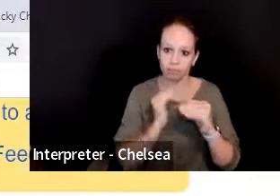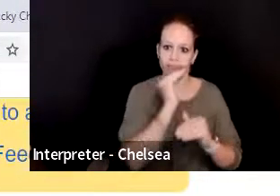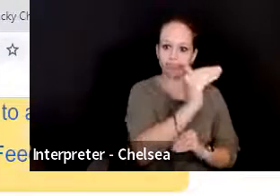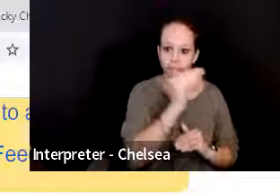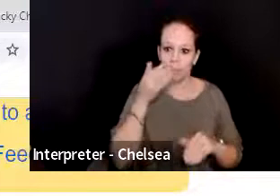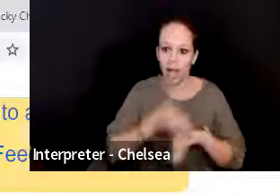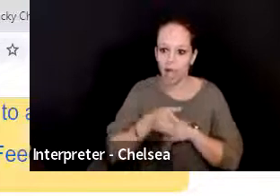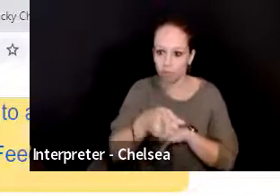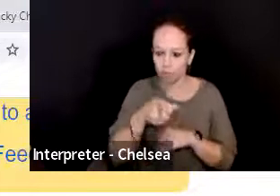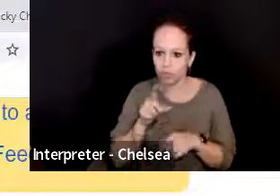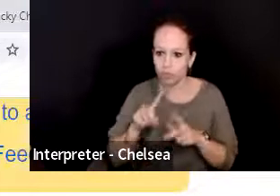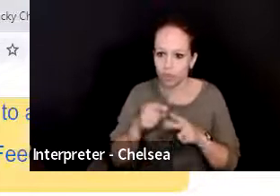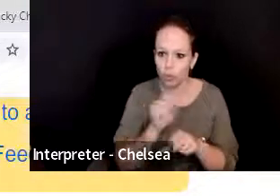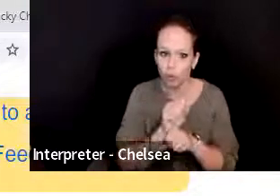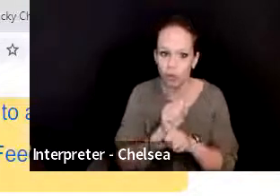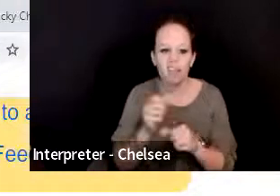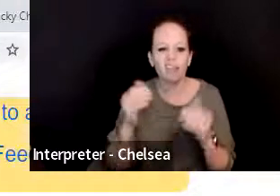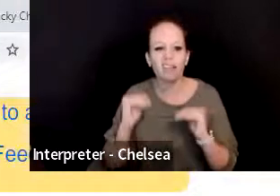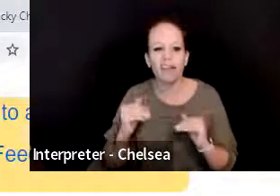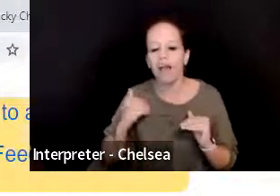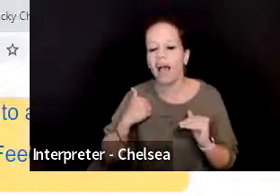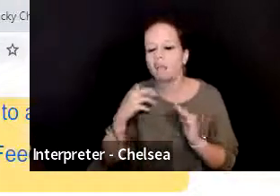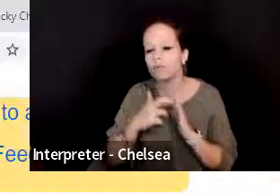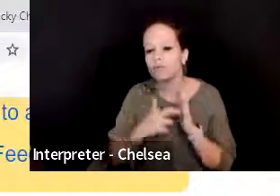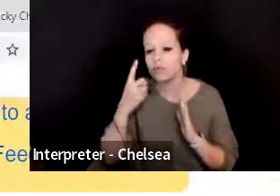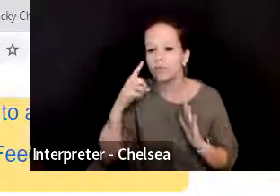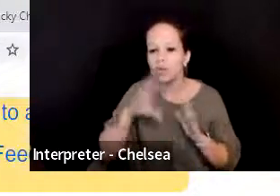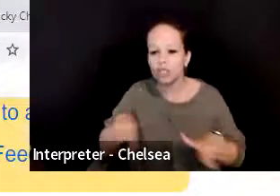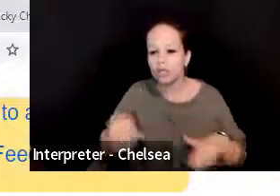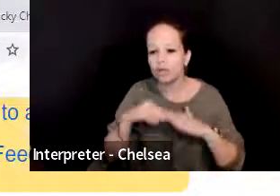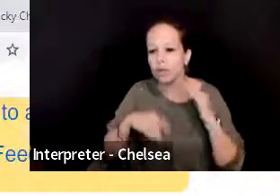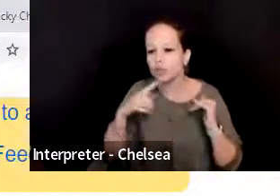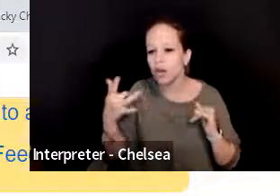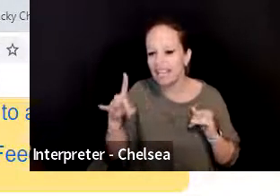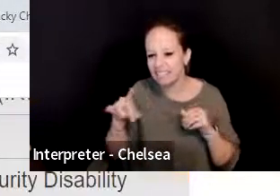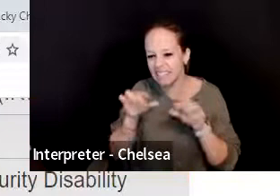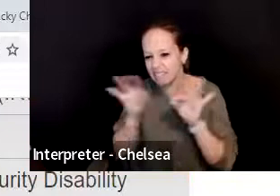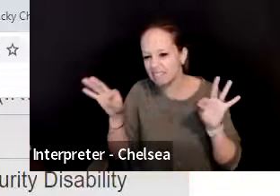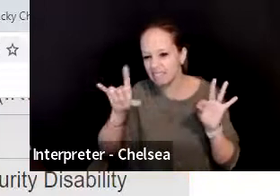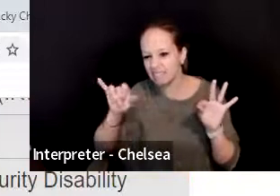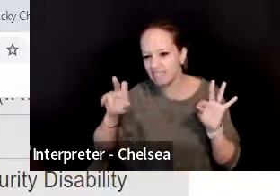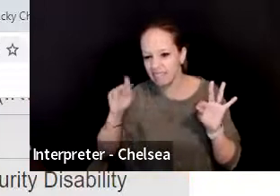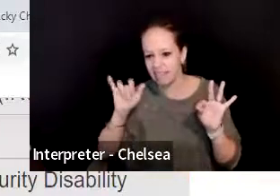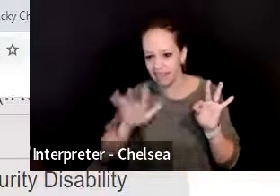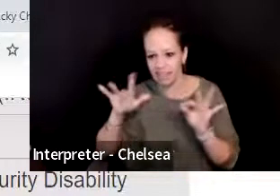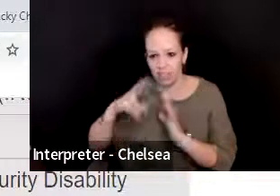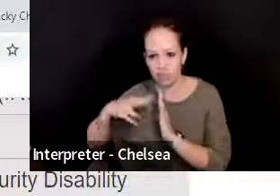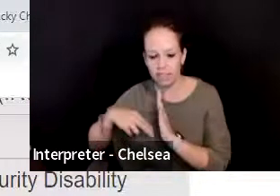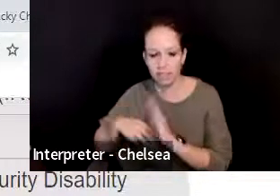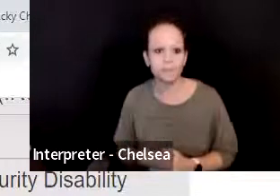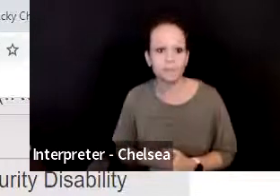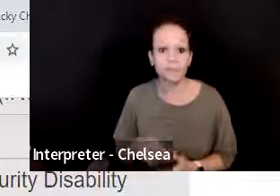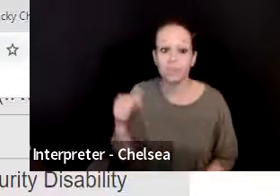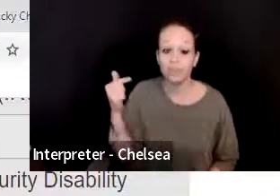could click on another hyperlink about rules for children under 18. Now, this part in the green box is very, very,